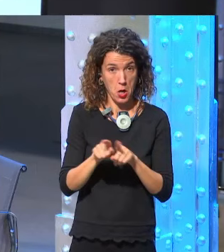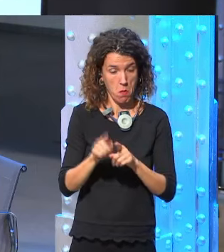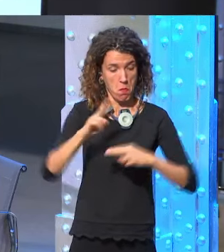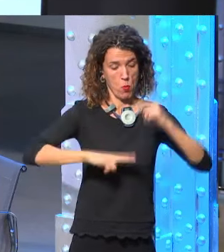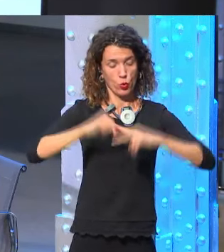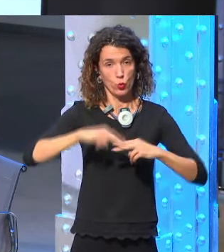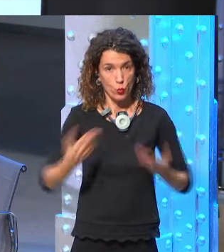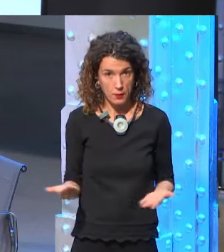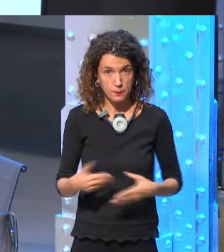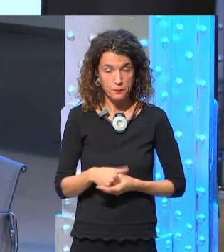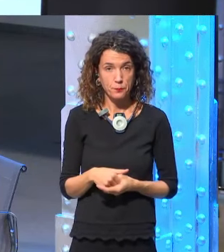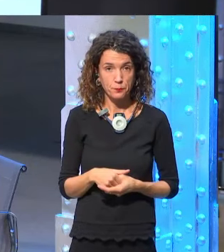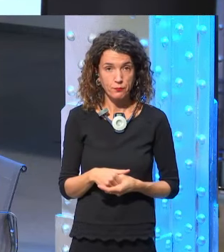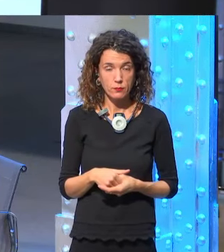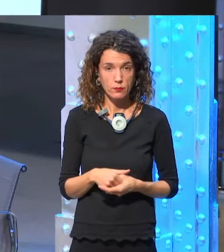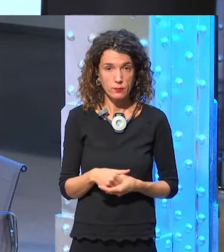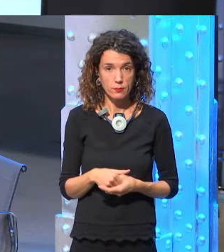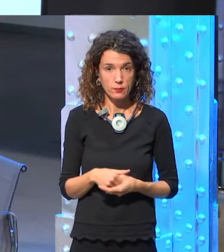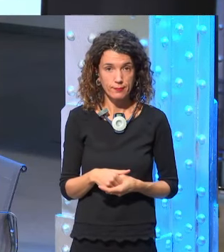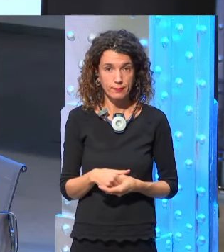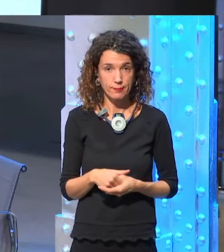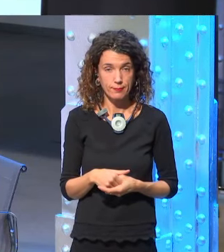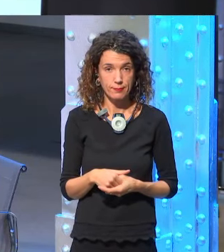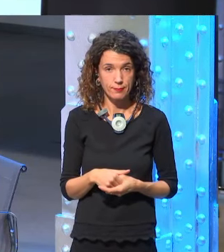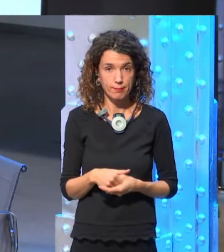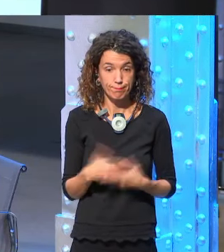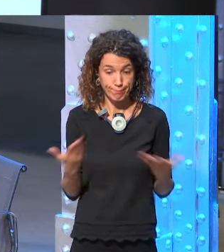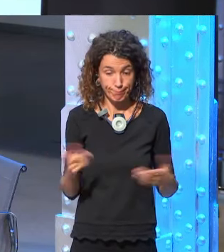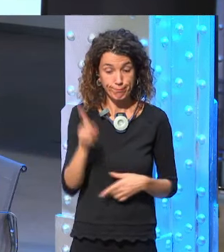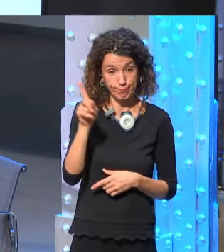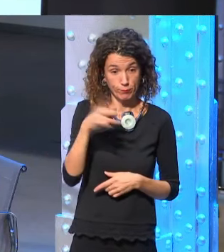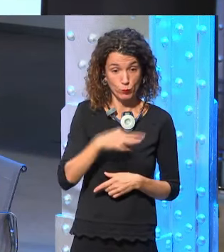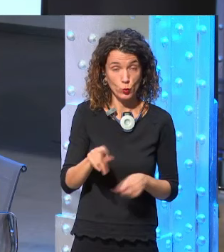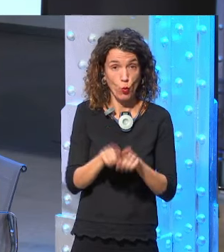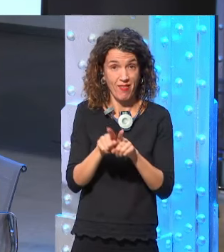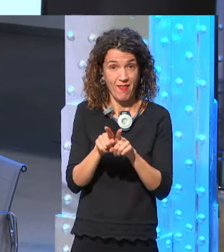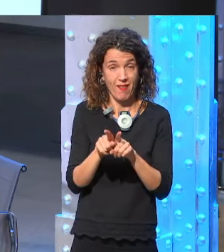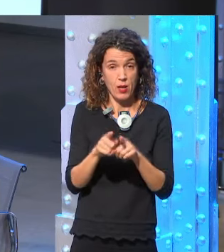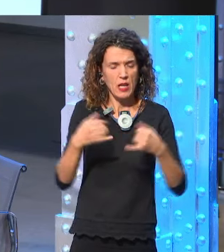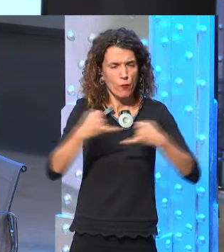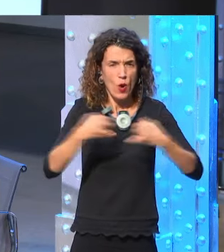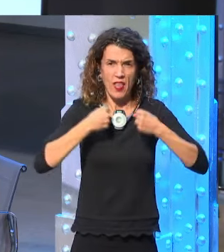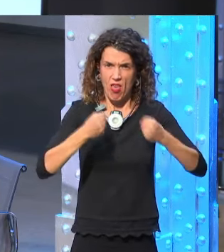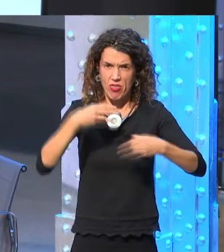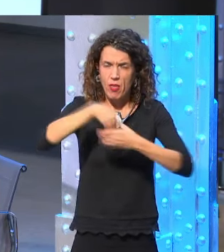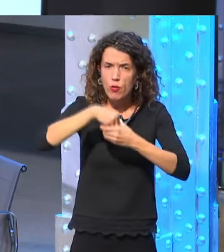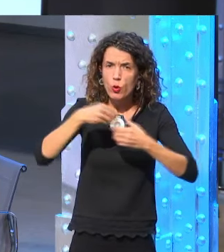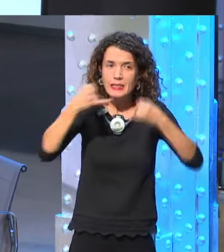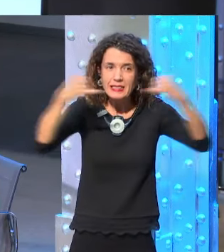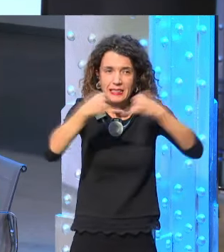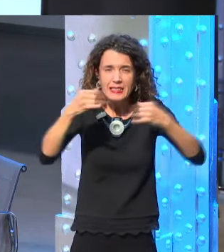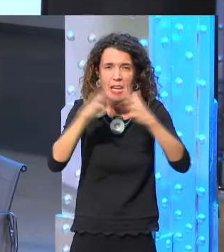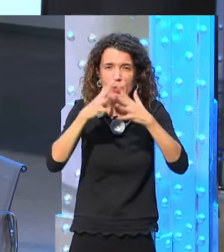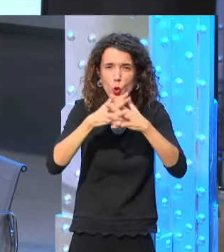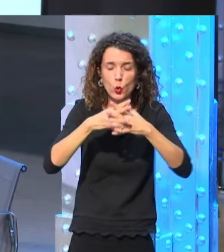Here you have basically tensile forces in this vertical diagrid structure,